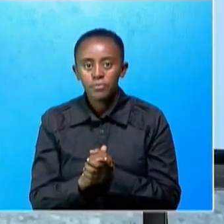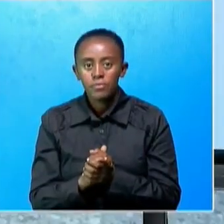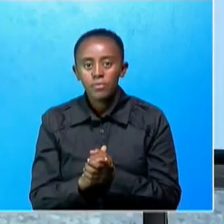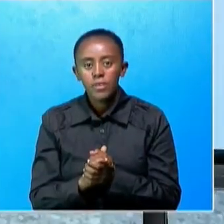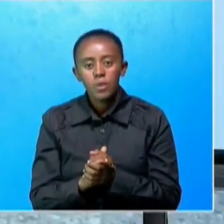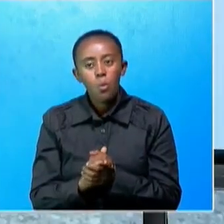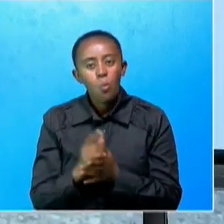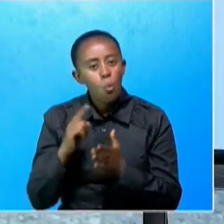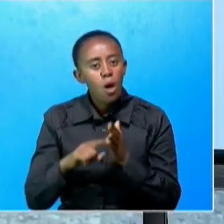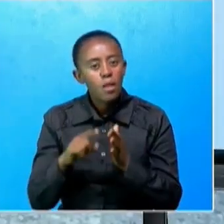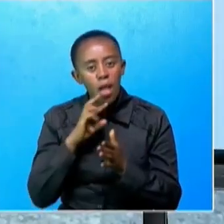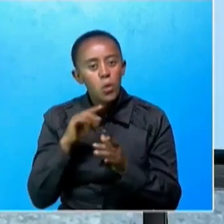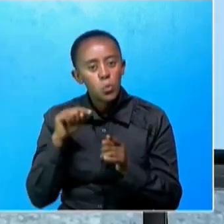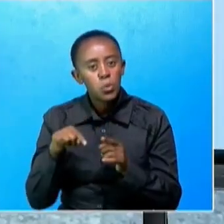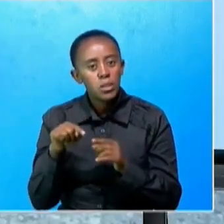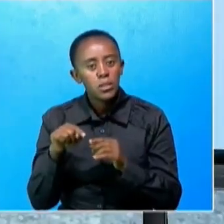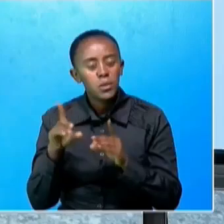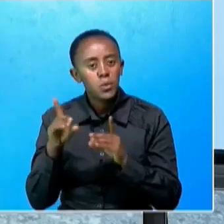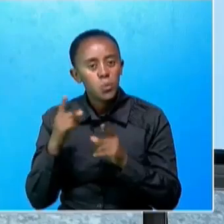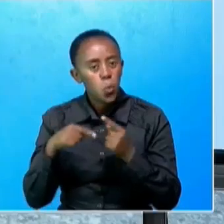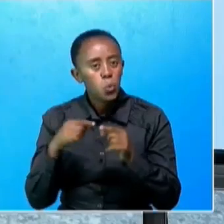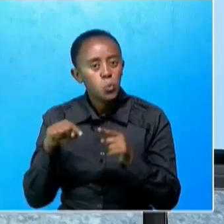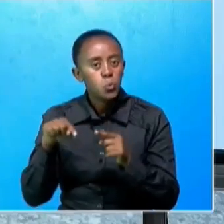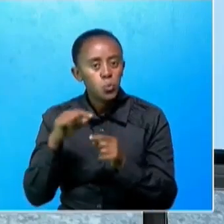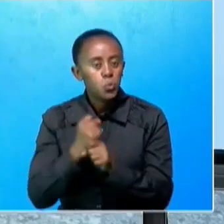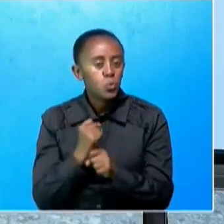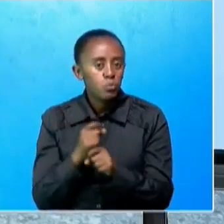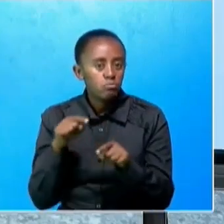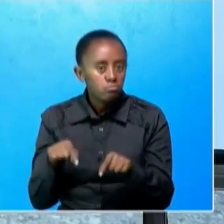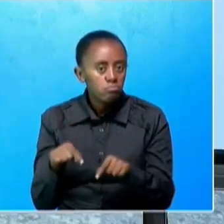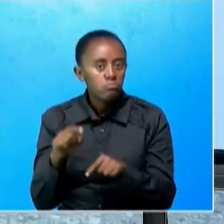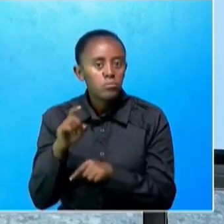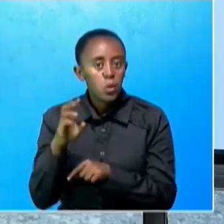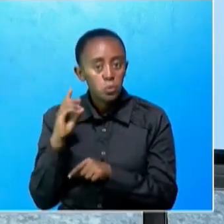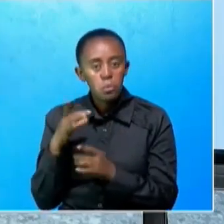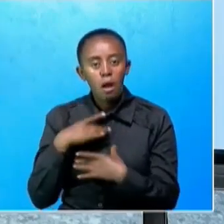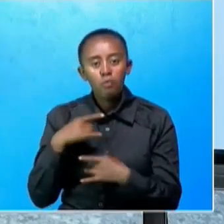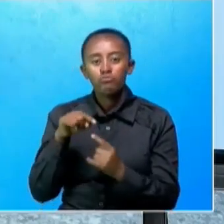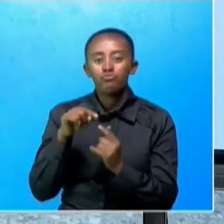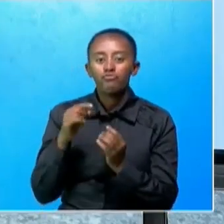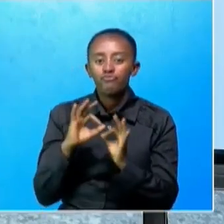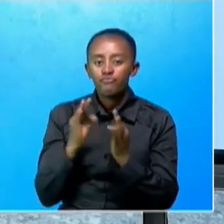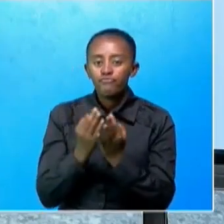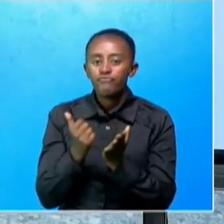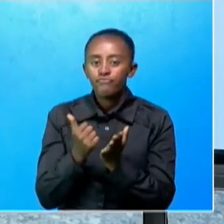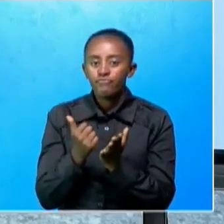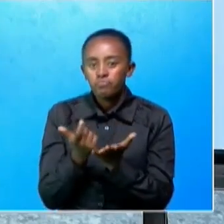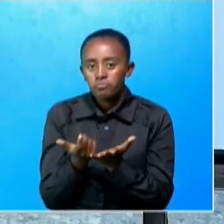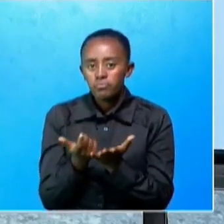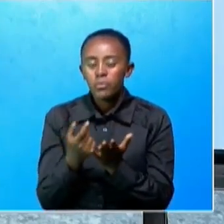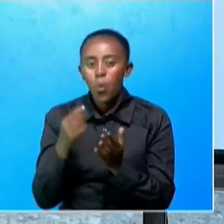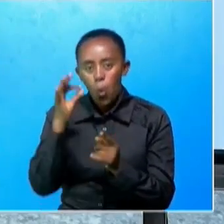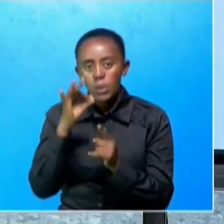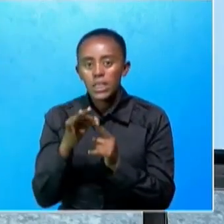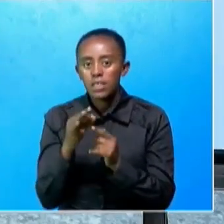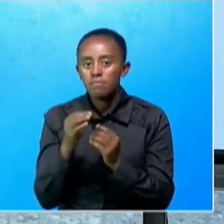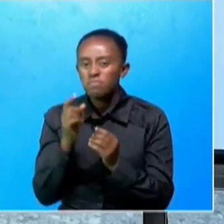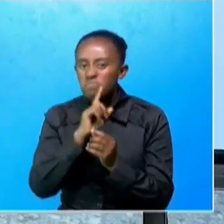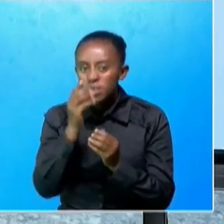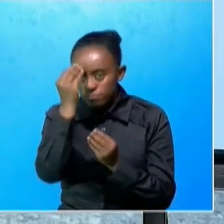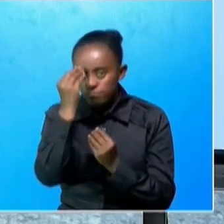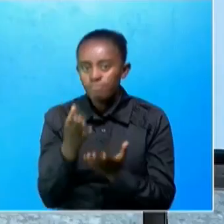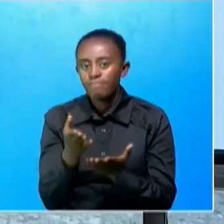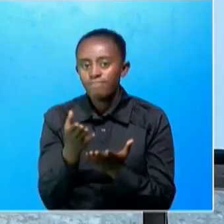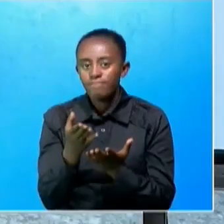to do in this lesson? I would like to make you familiar the objectives of this lesson. You are